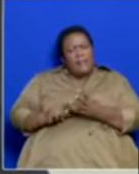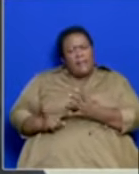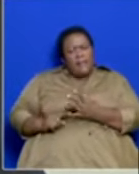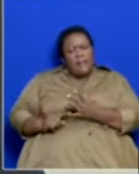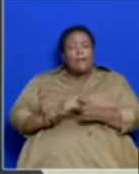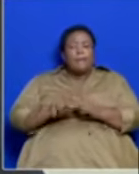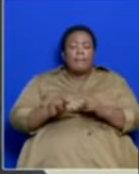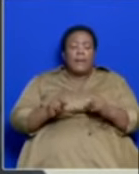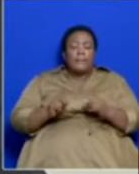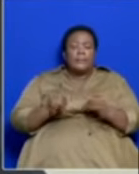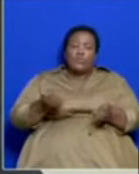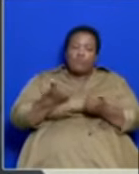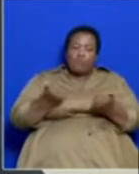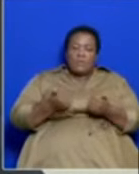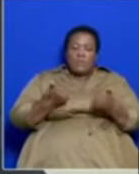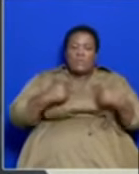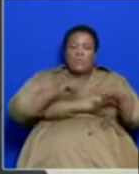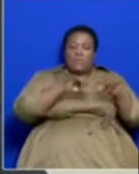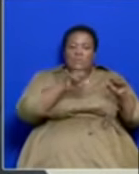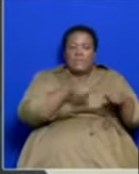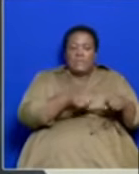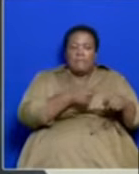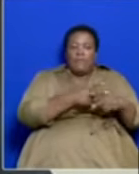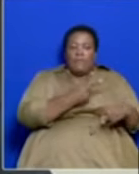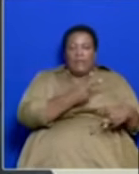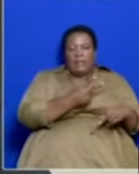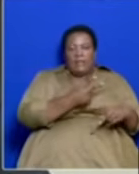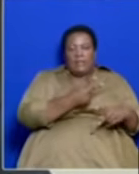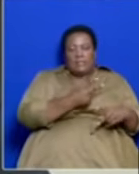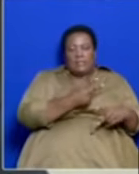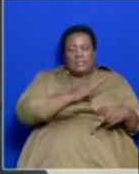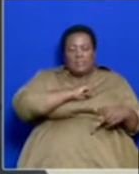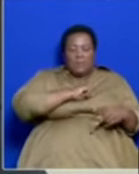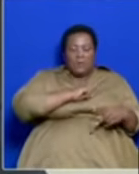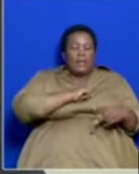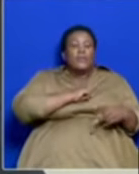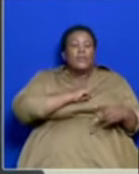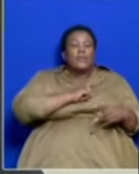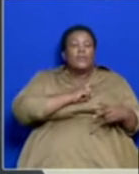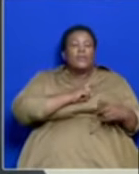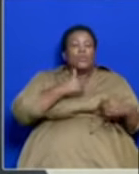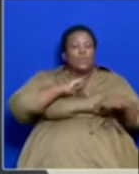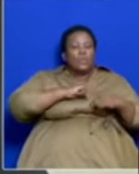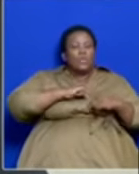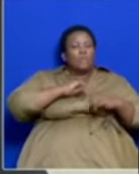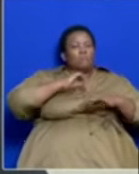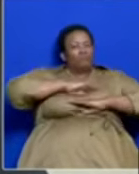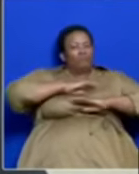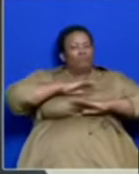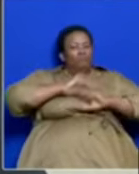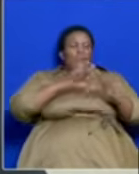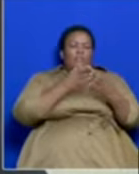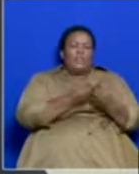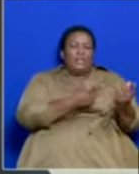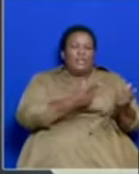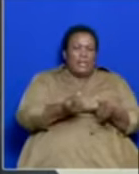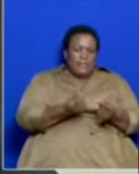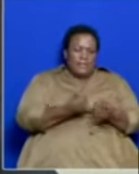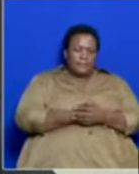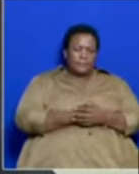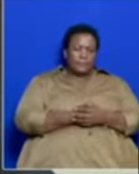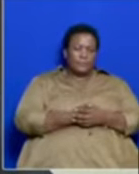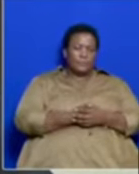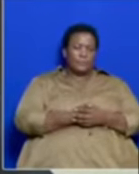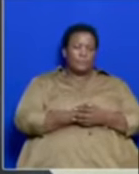system, it will be finalized because we're convinced that everything was done. So I do not know if I